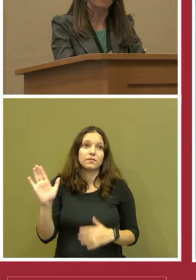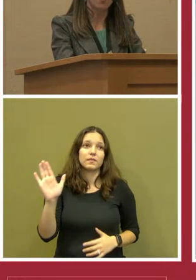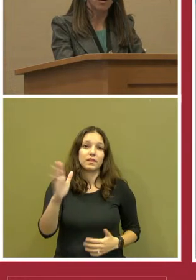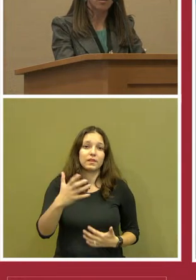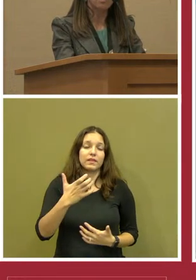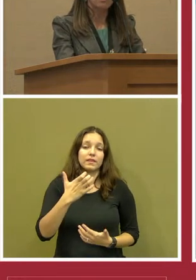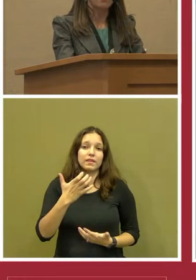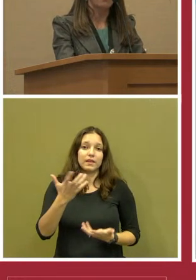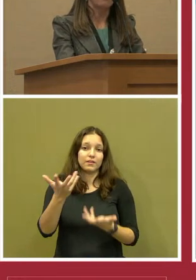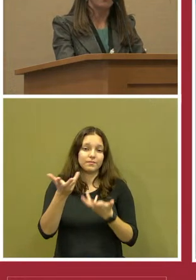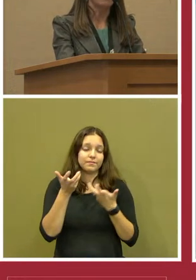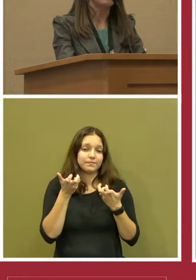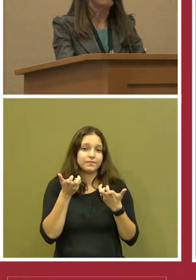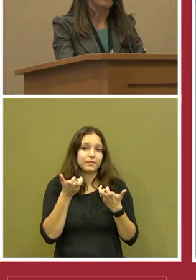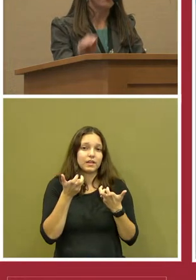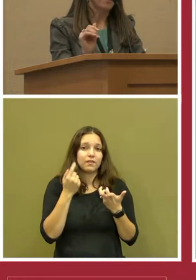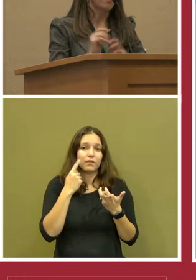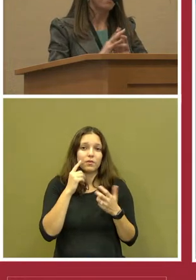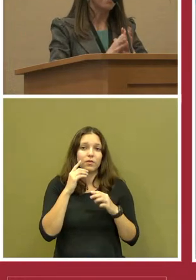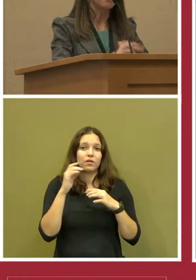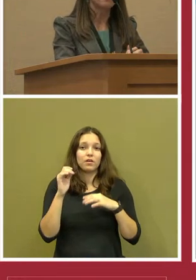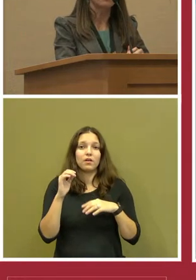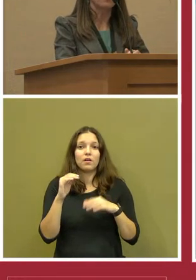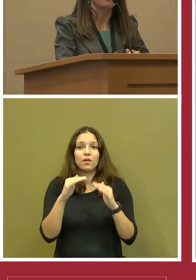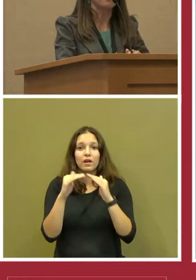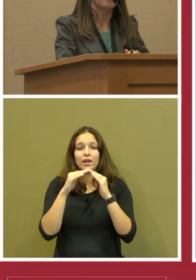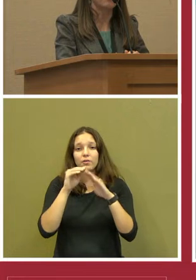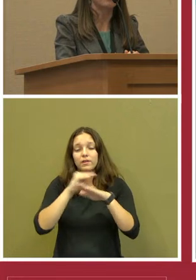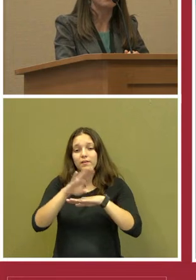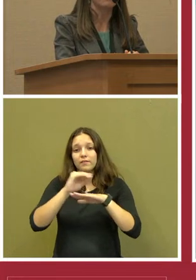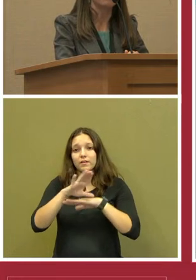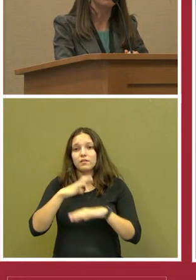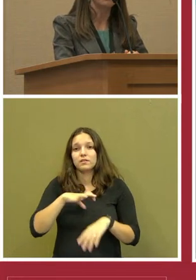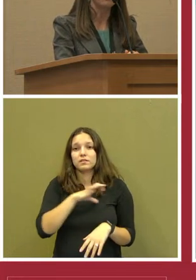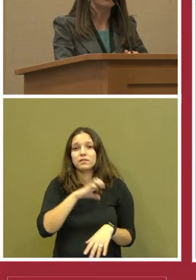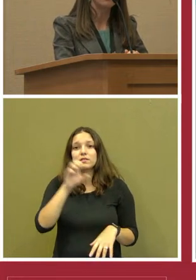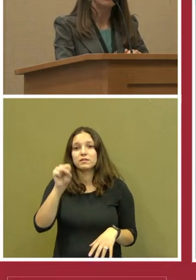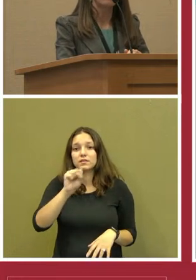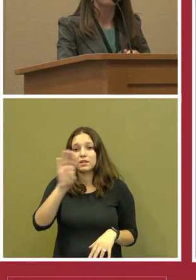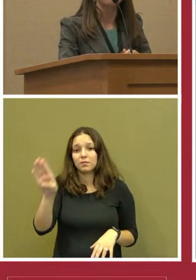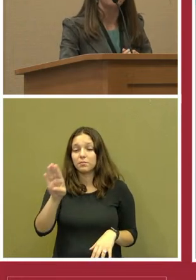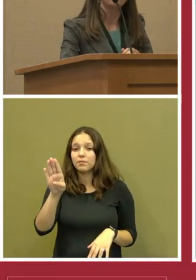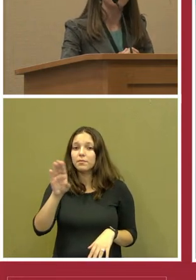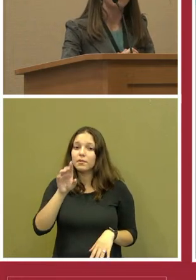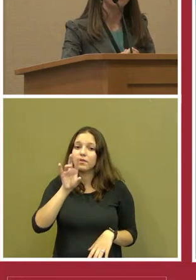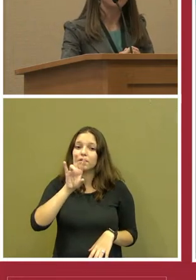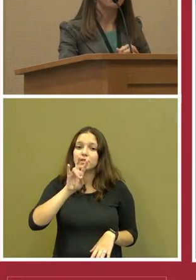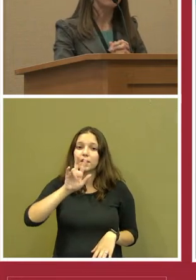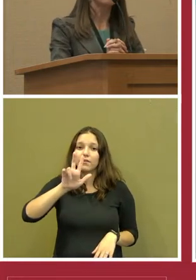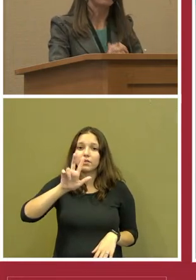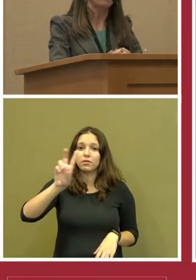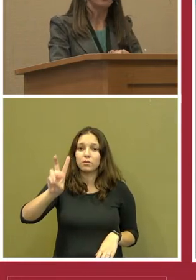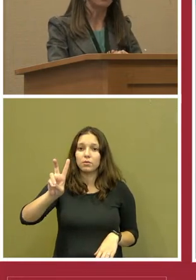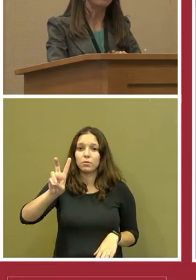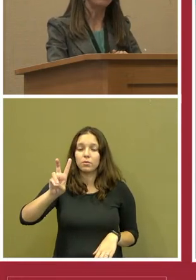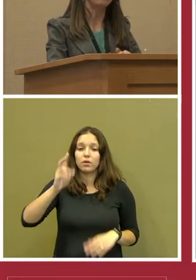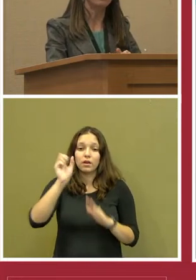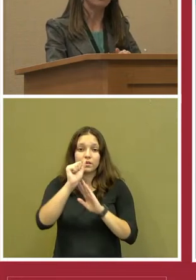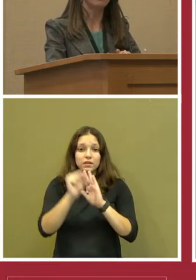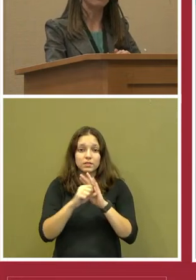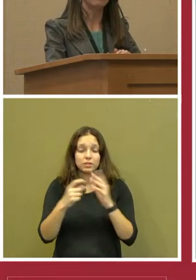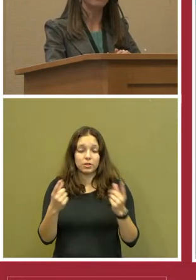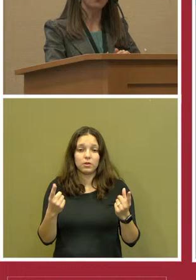desire for equity advisory committees. This was Senate Bill 732. And what the state was hoping to